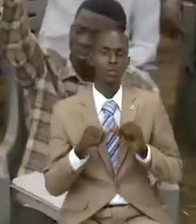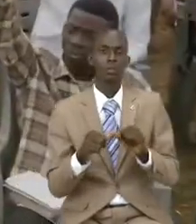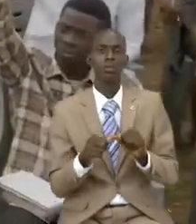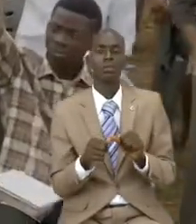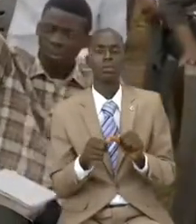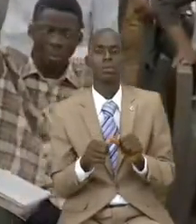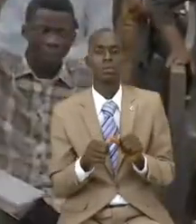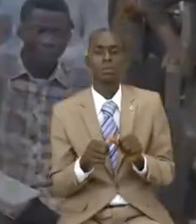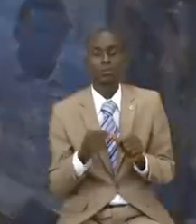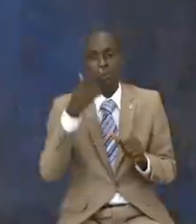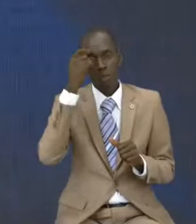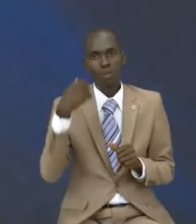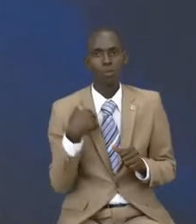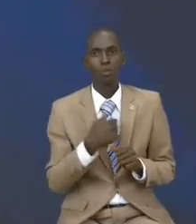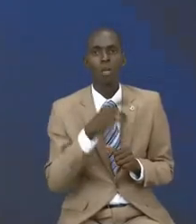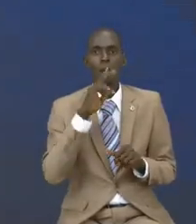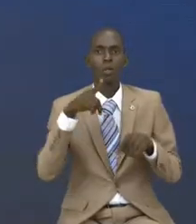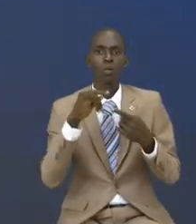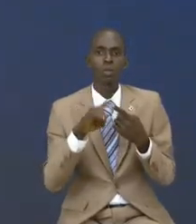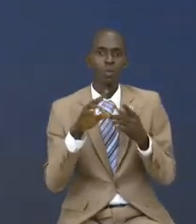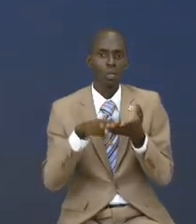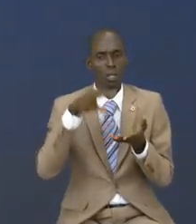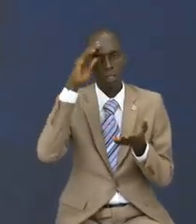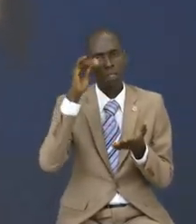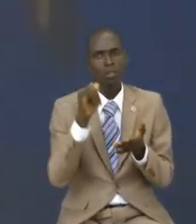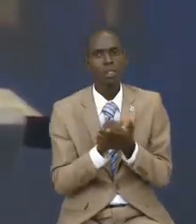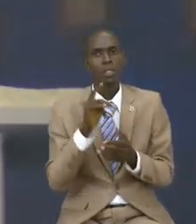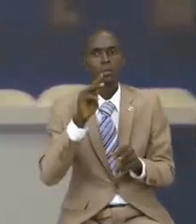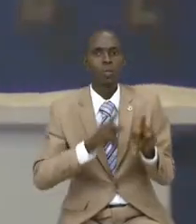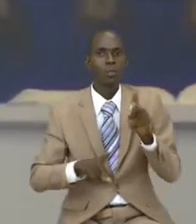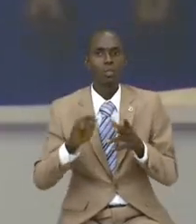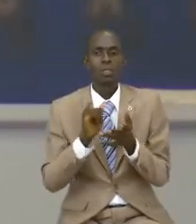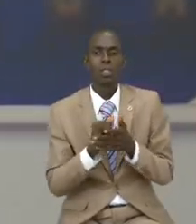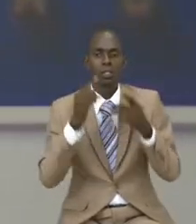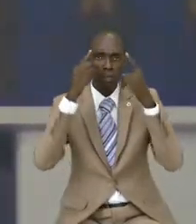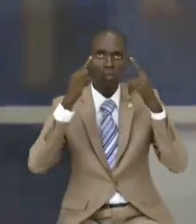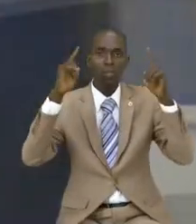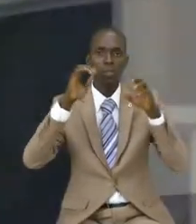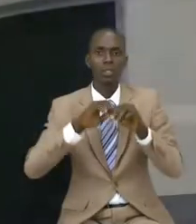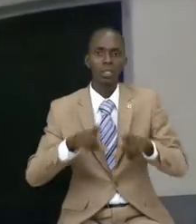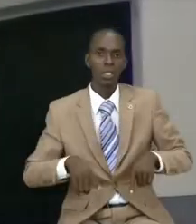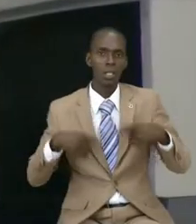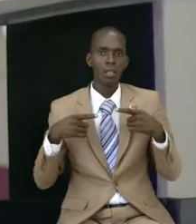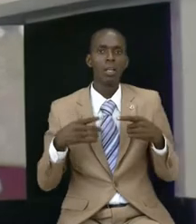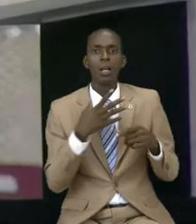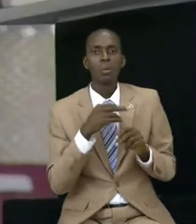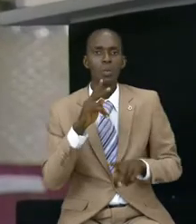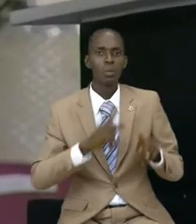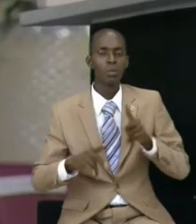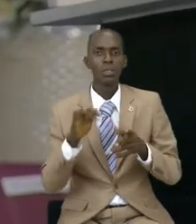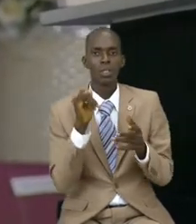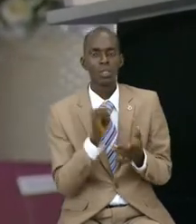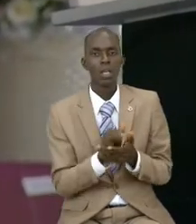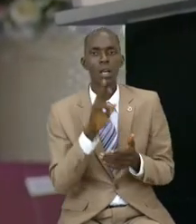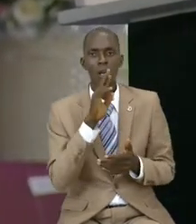Because you're going to learn that the people who make it in life and the people who